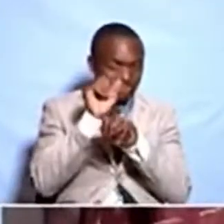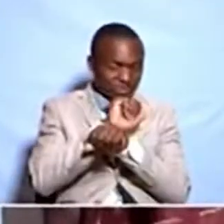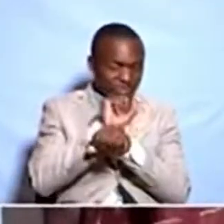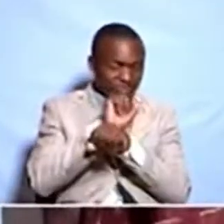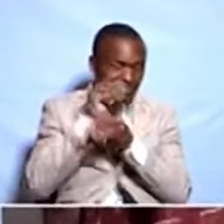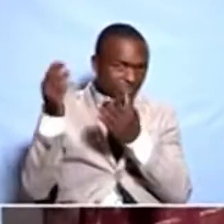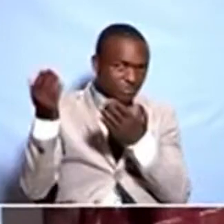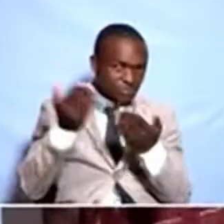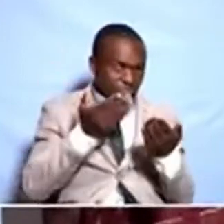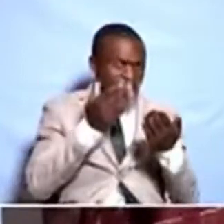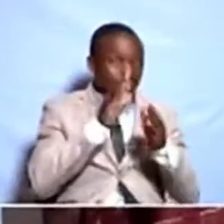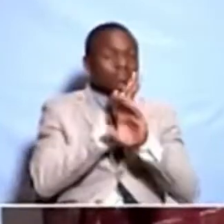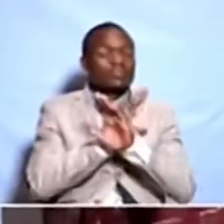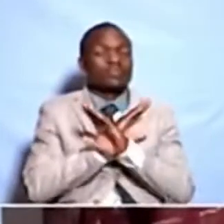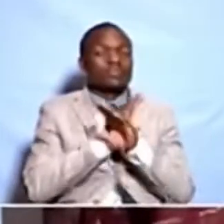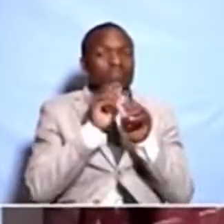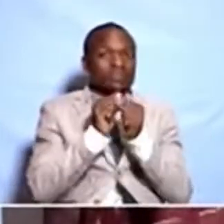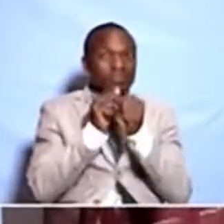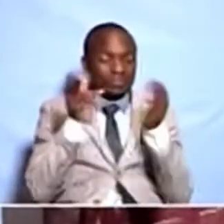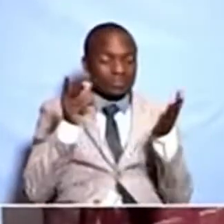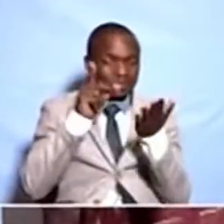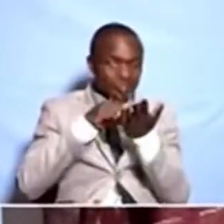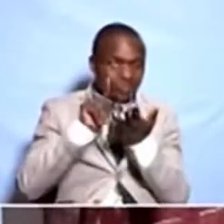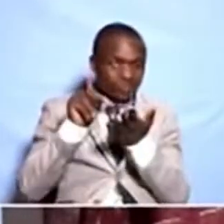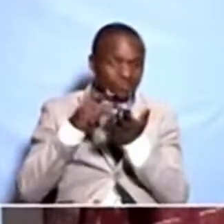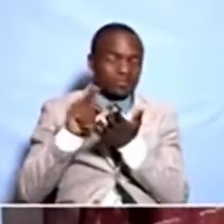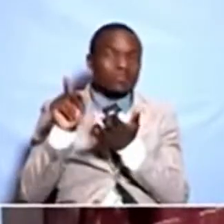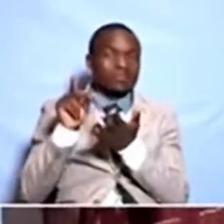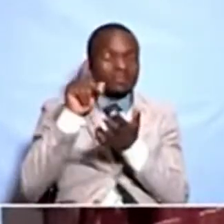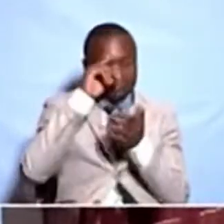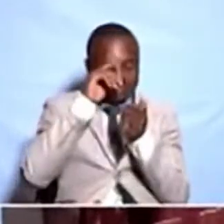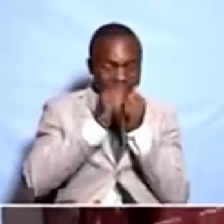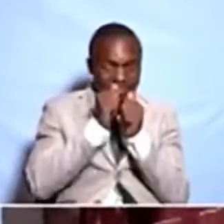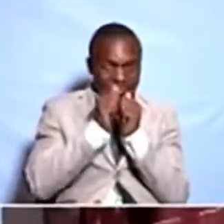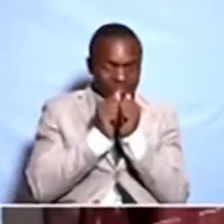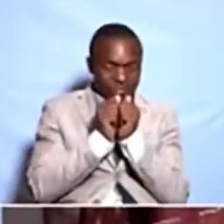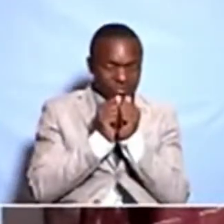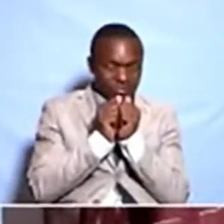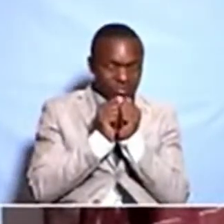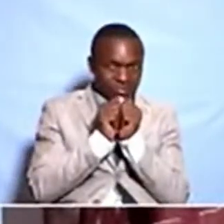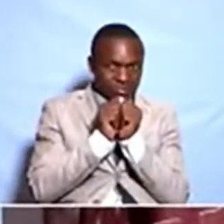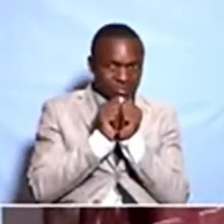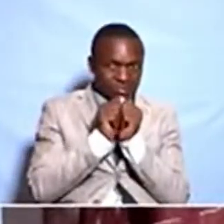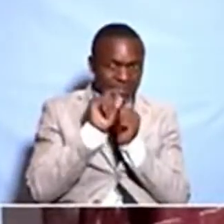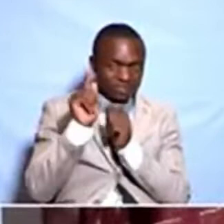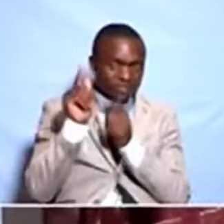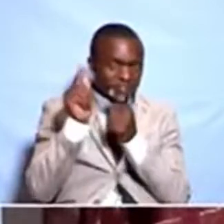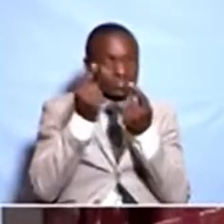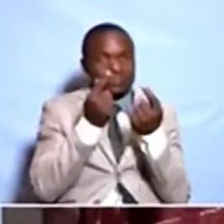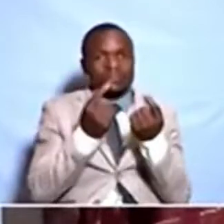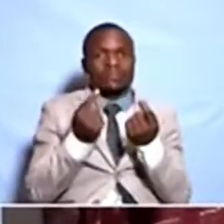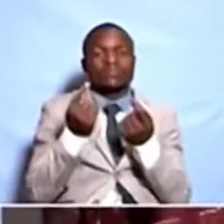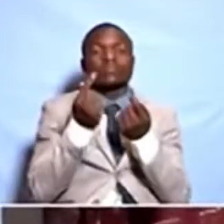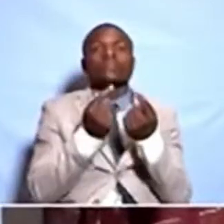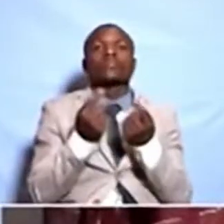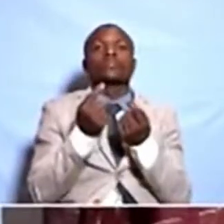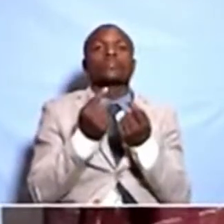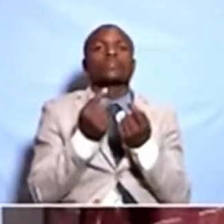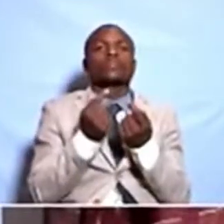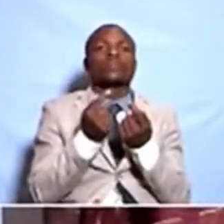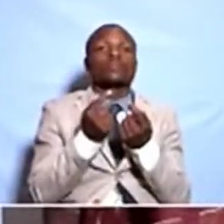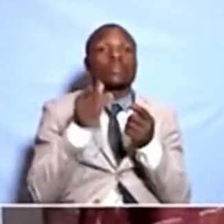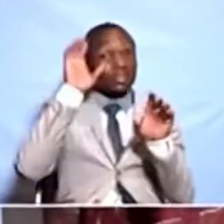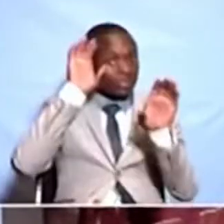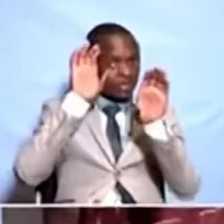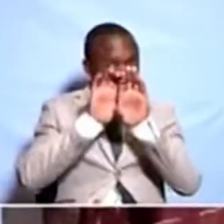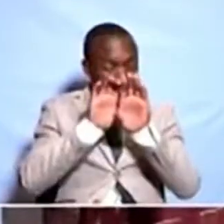into the country without paying duty because of the waiver. So in such a situation, there are conditions